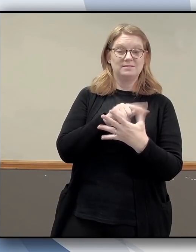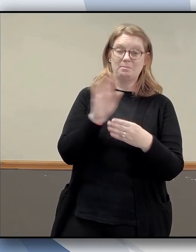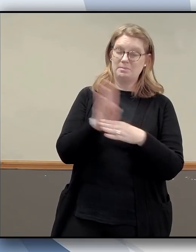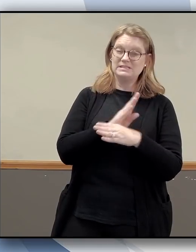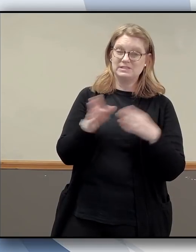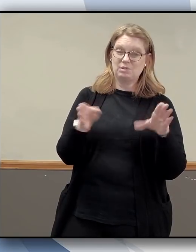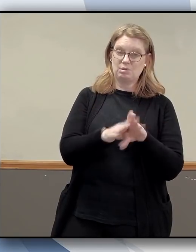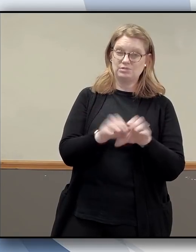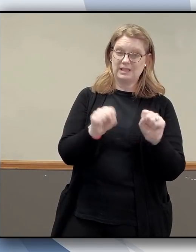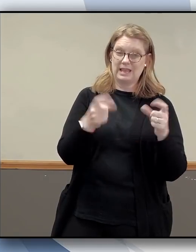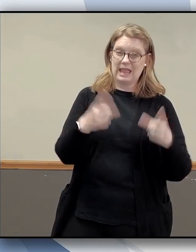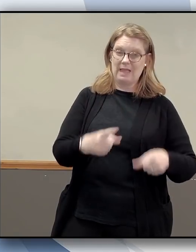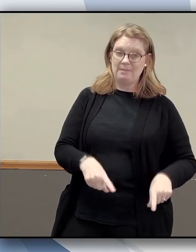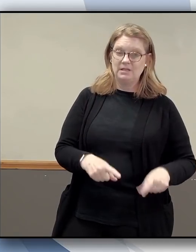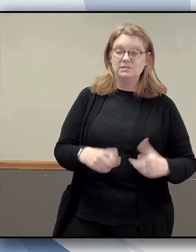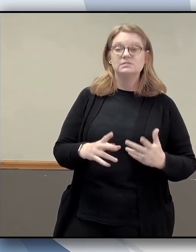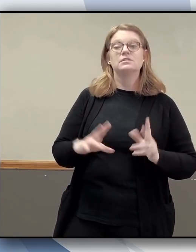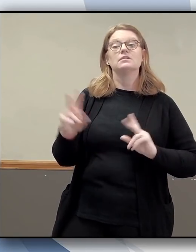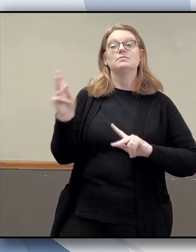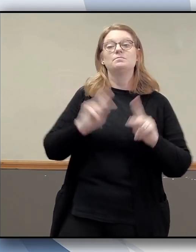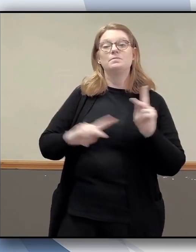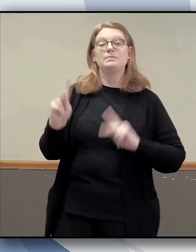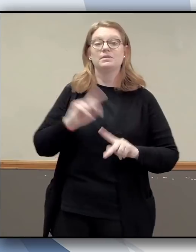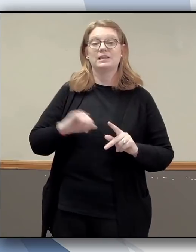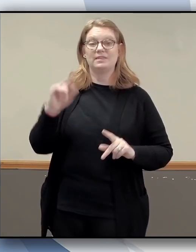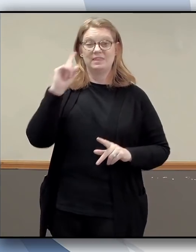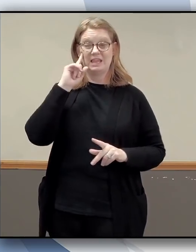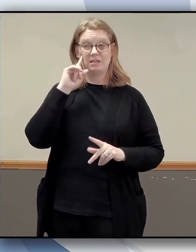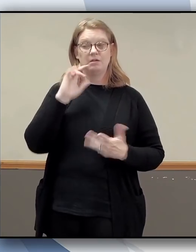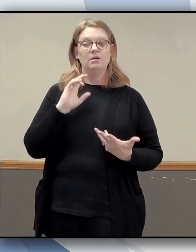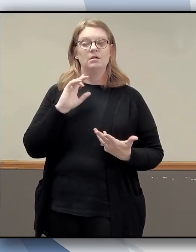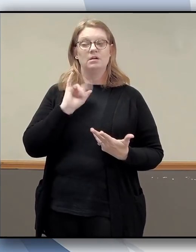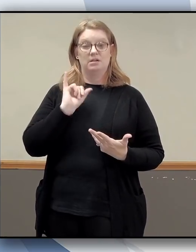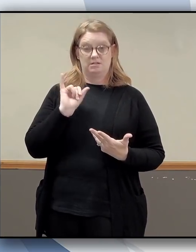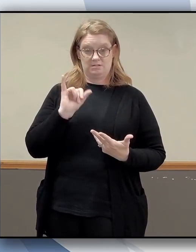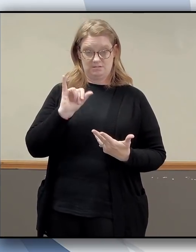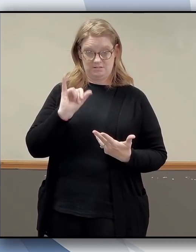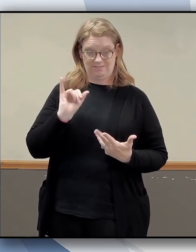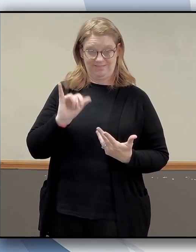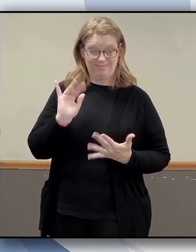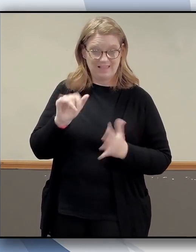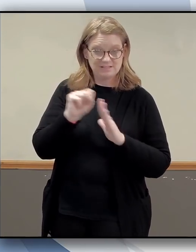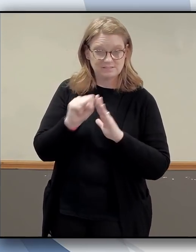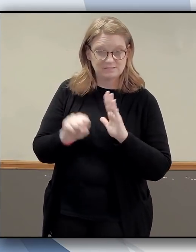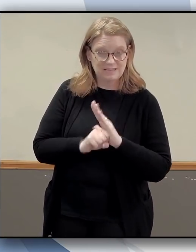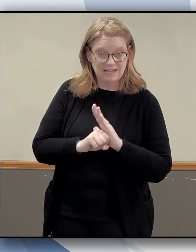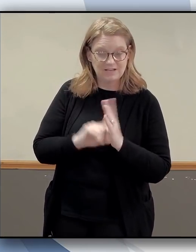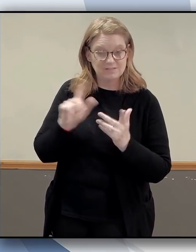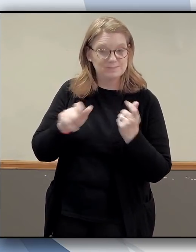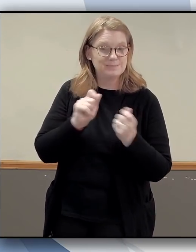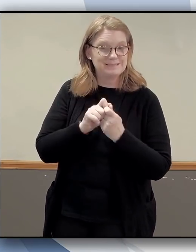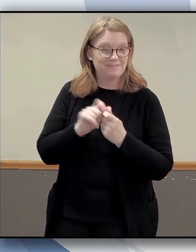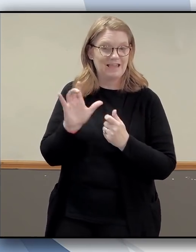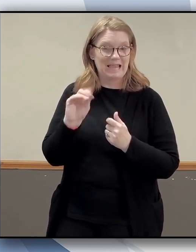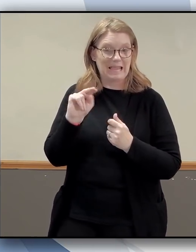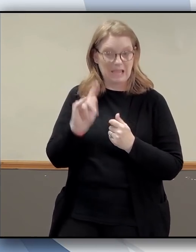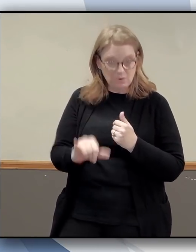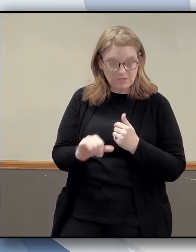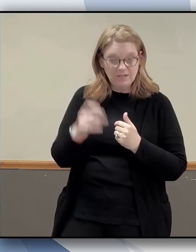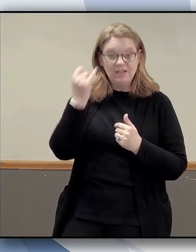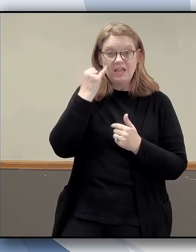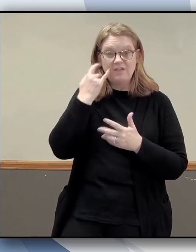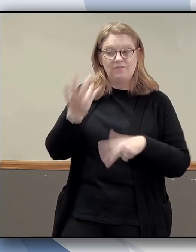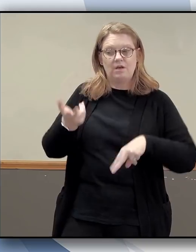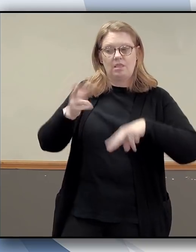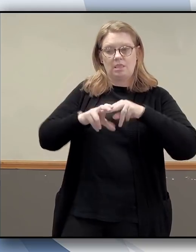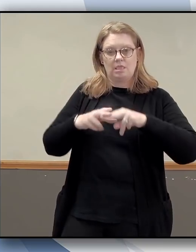look ahead and say that if in a particular part of the state they're not able to reverse the trends in their county, then if we get